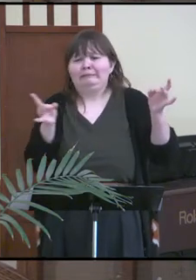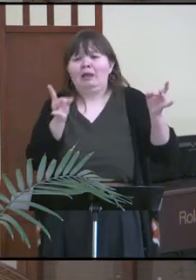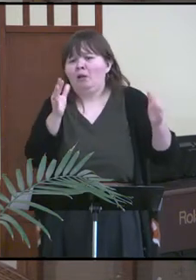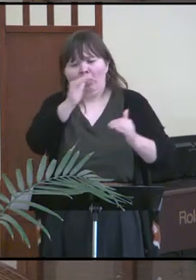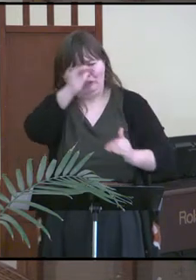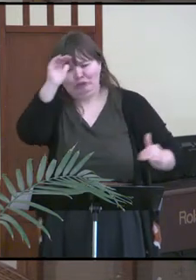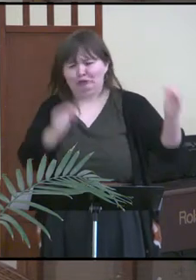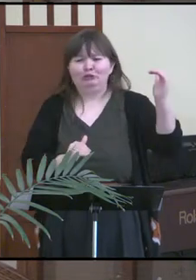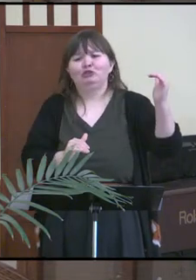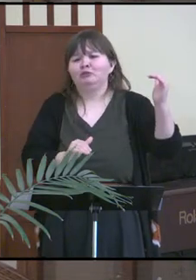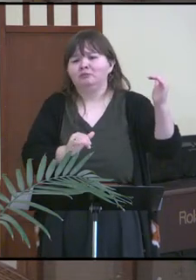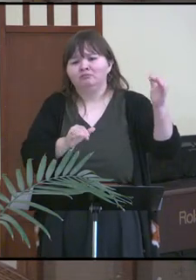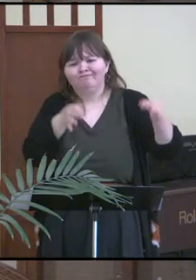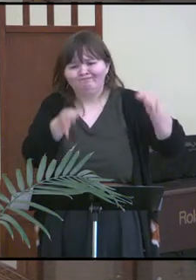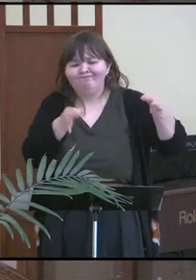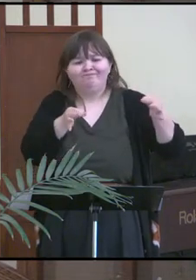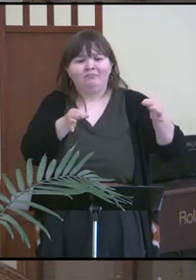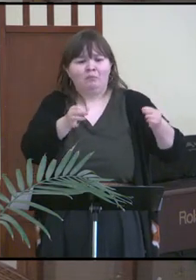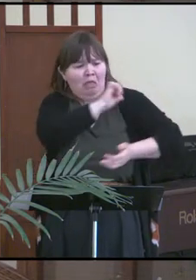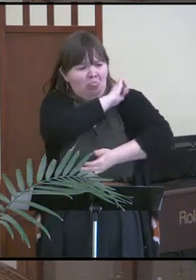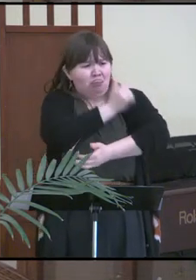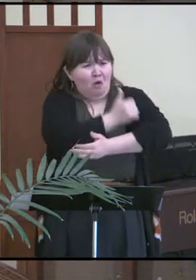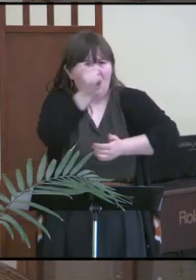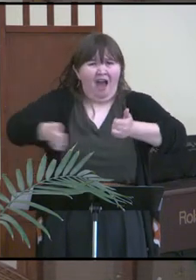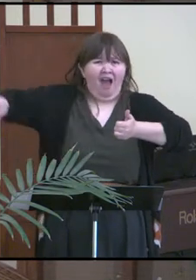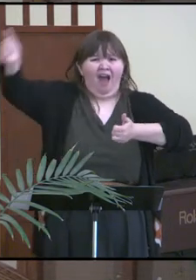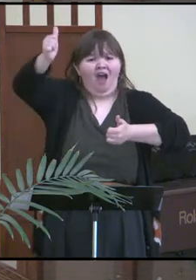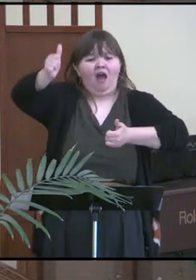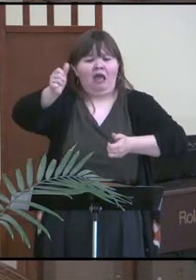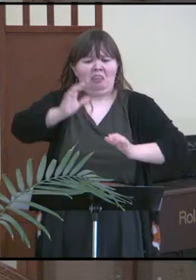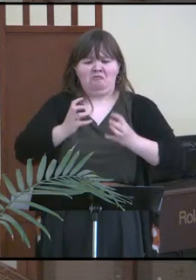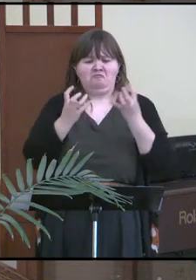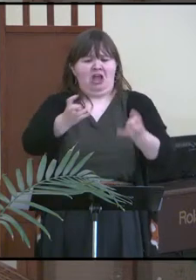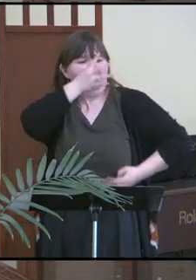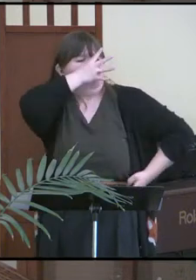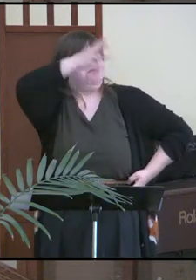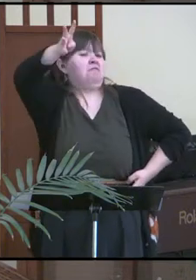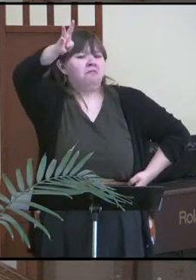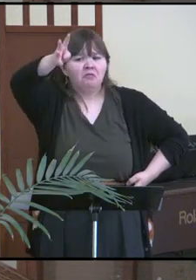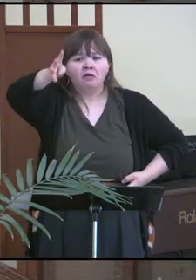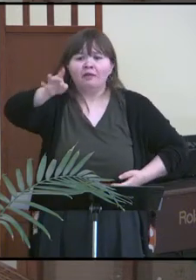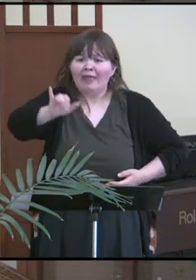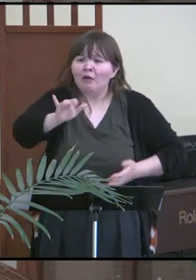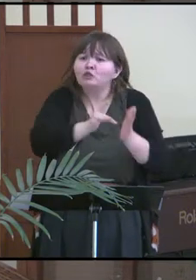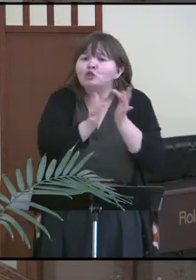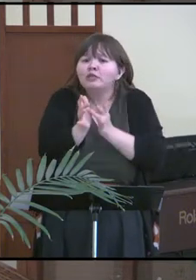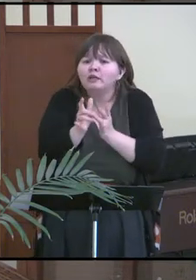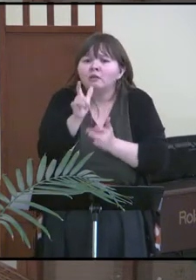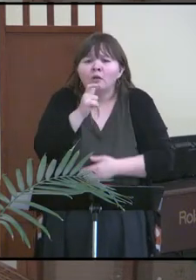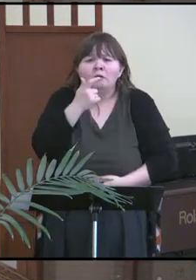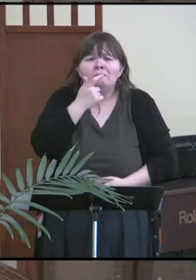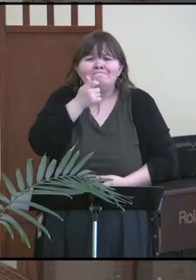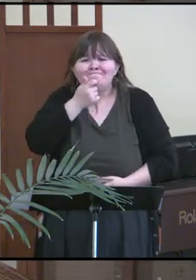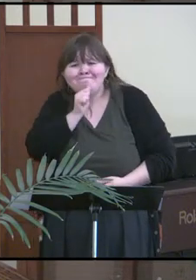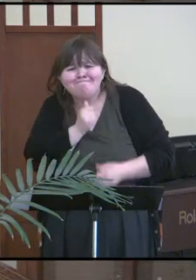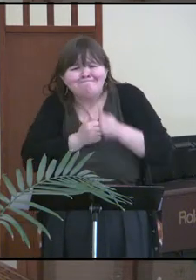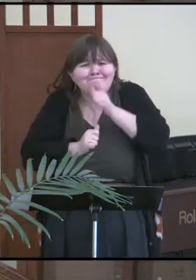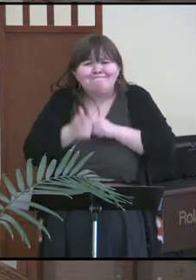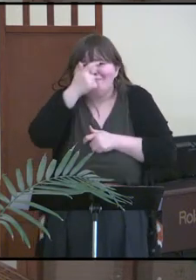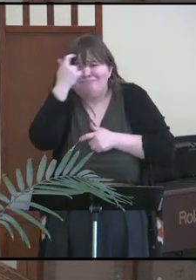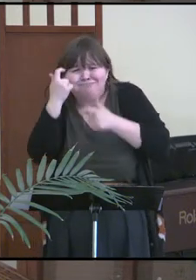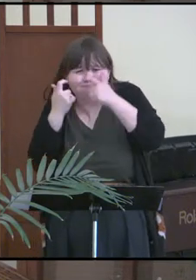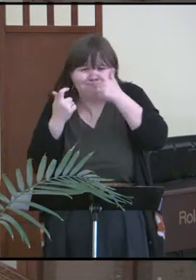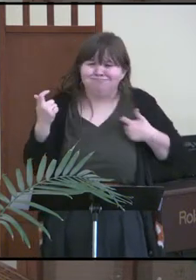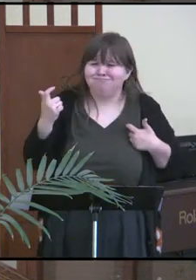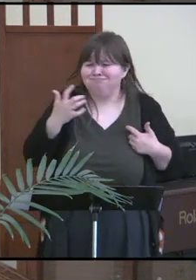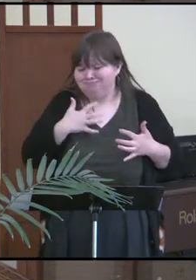the authorities and indifference by the crowds, this is the Jesus who knew mental anguish and